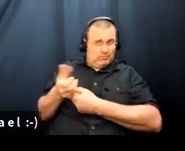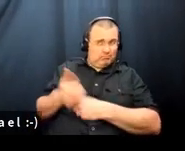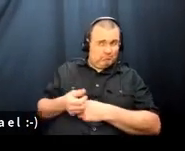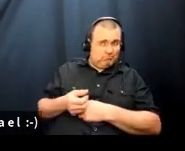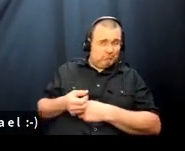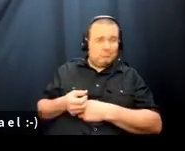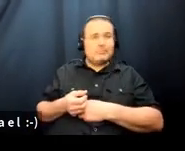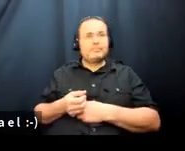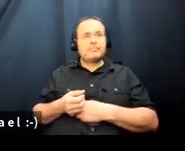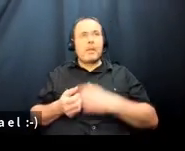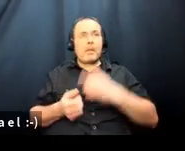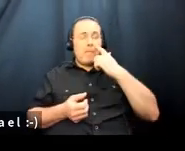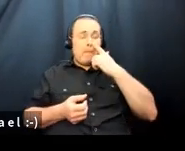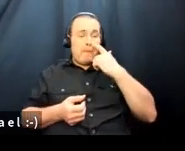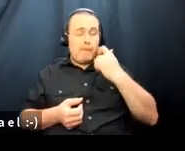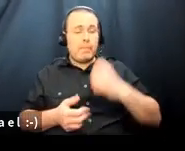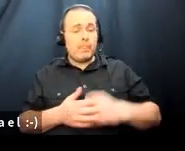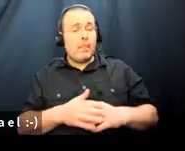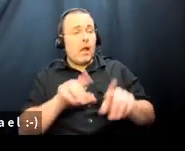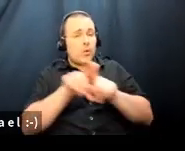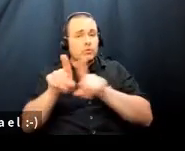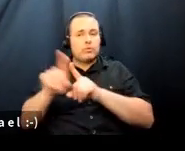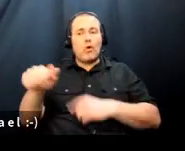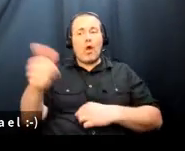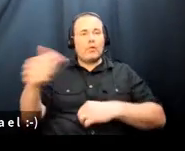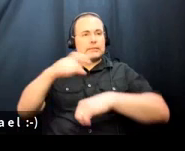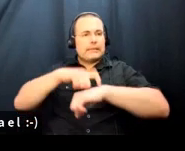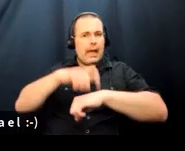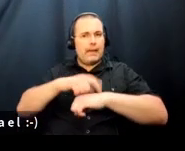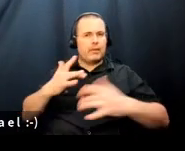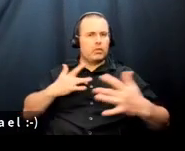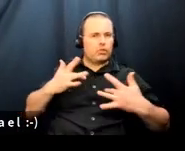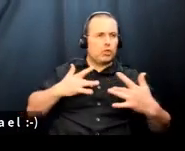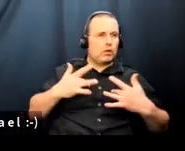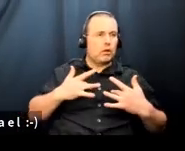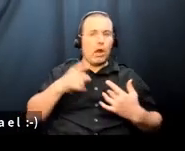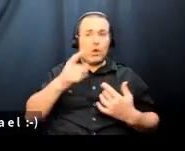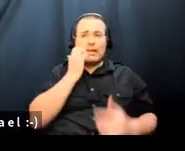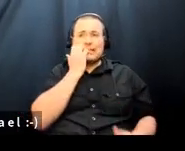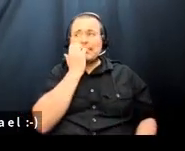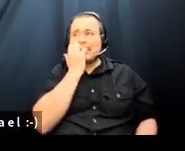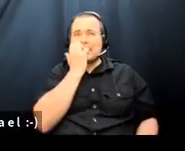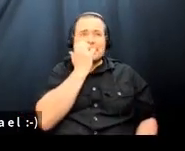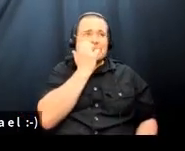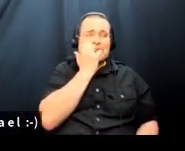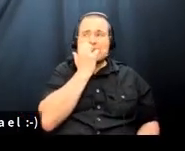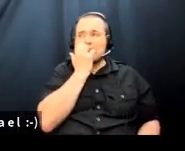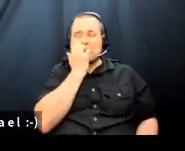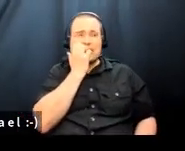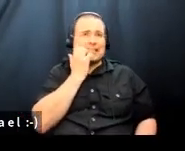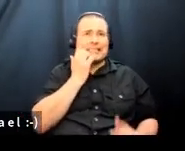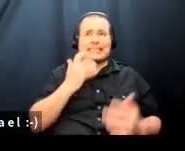another time to know that it's okay to be concerned is, are you worrying all the time? If you're losing